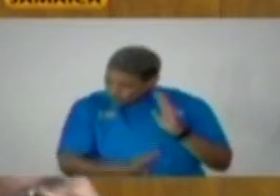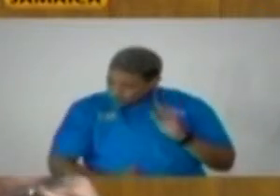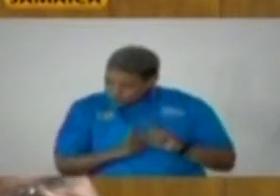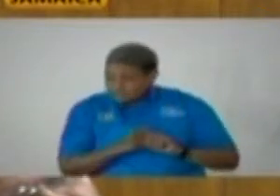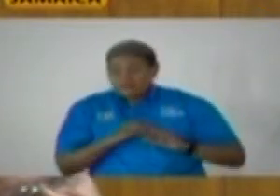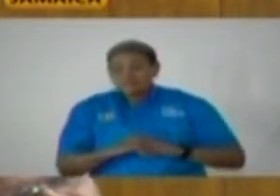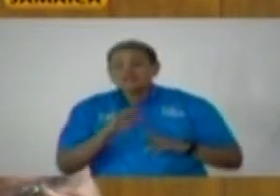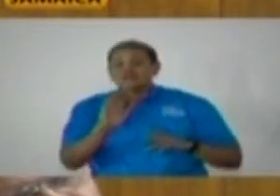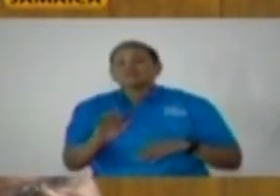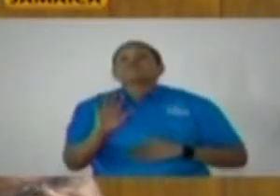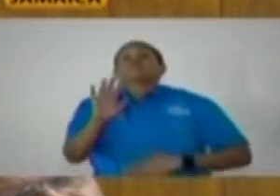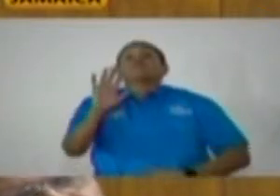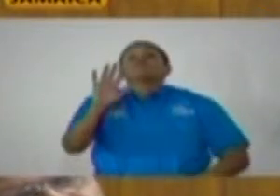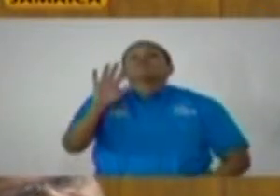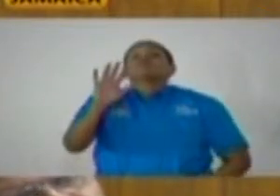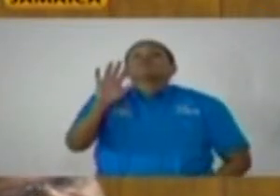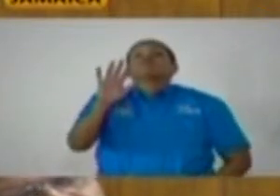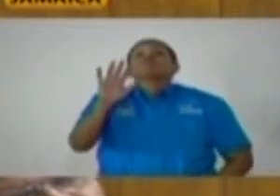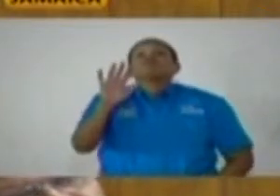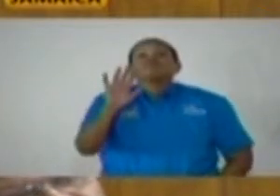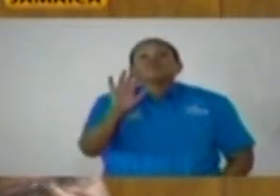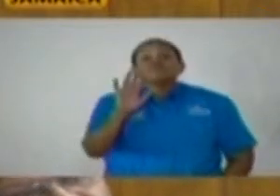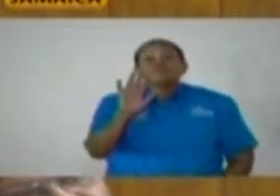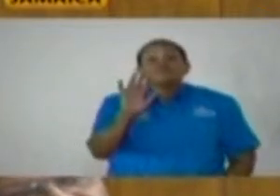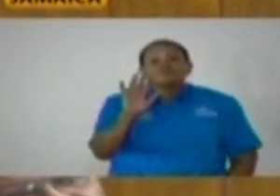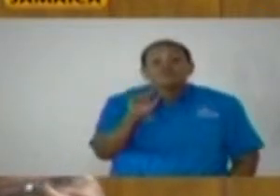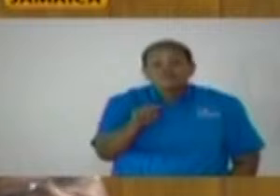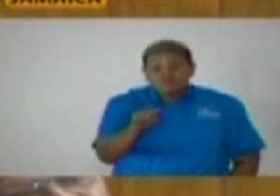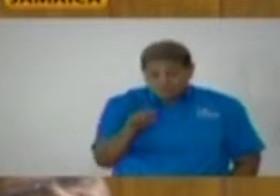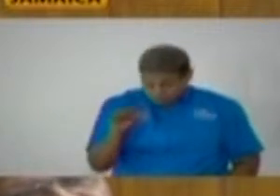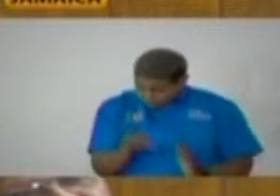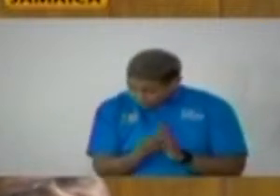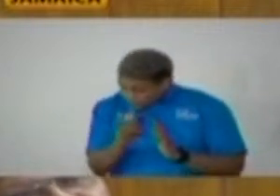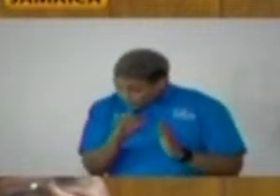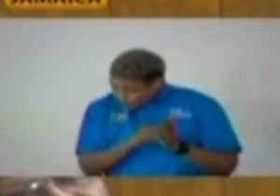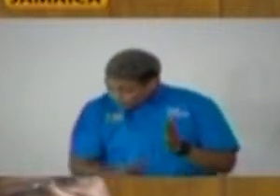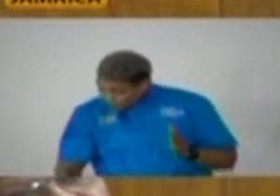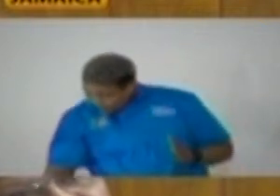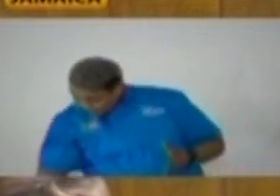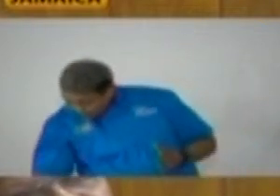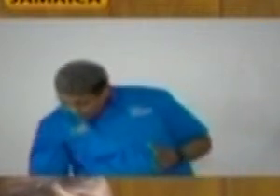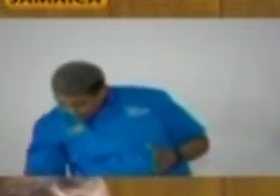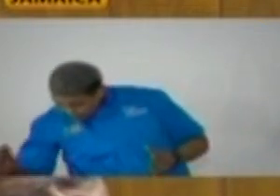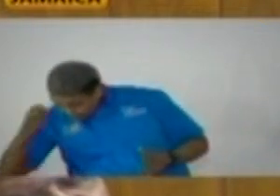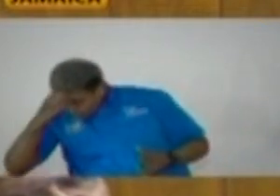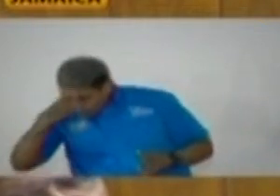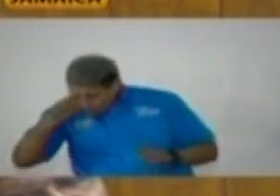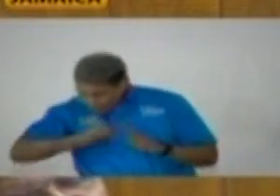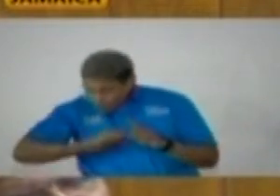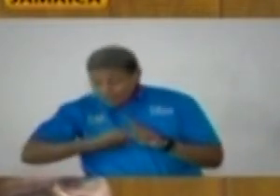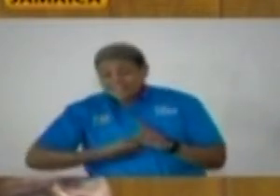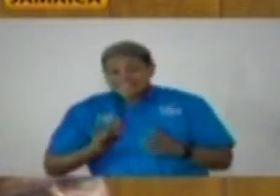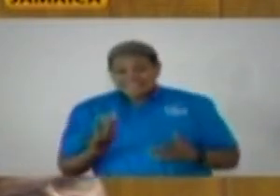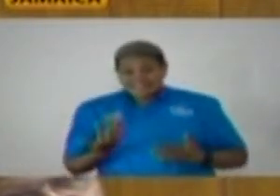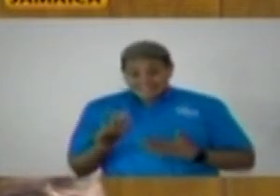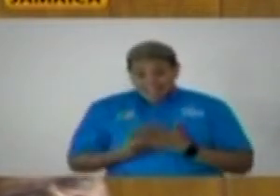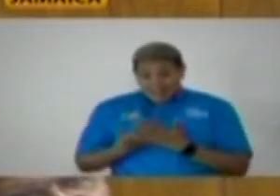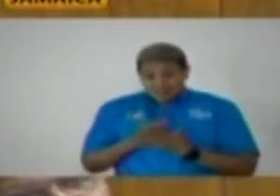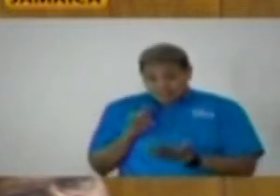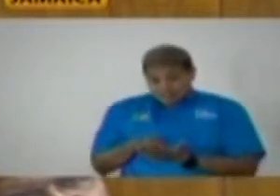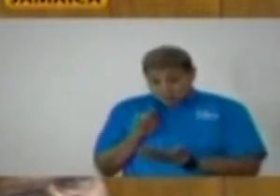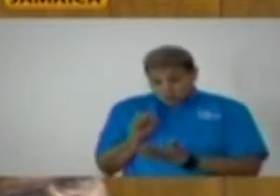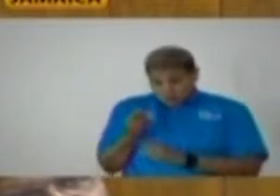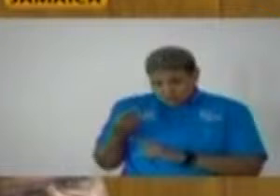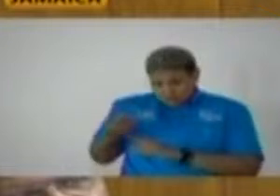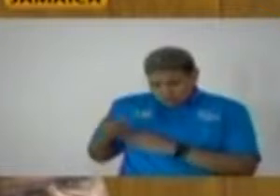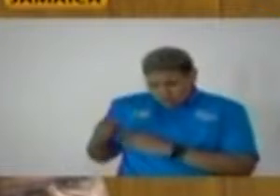York. Her monthly salary was $7,000 US a month. Of course,